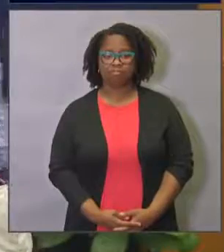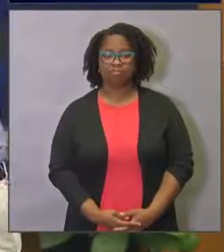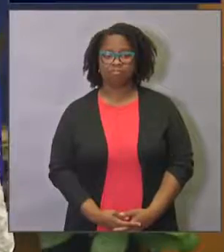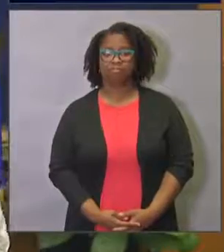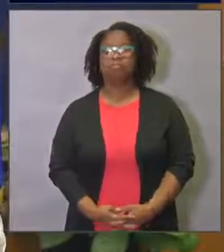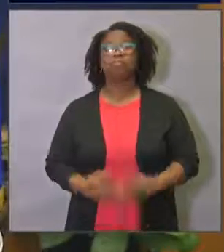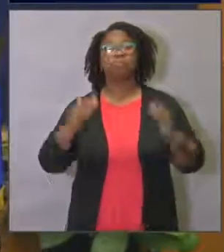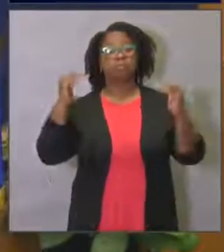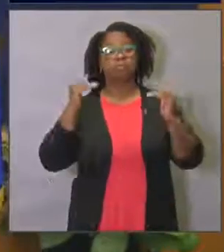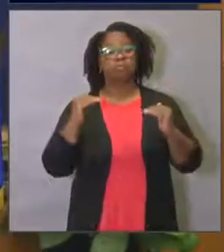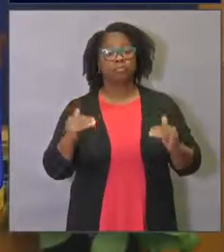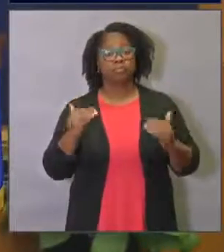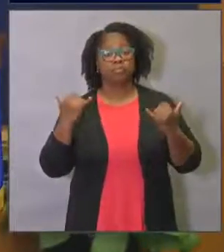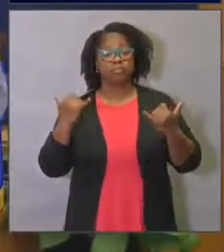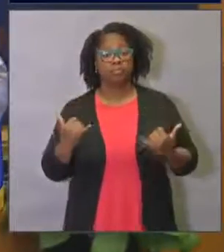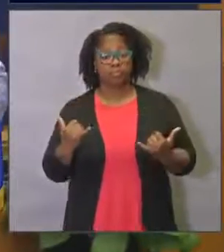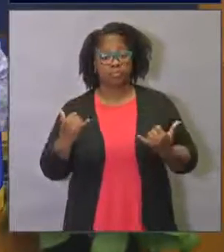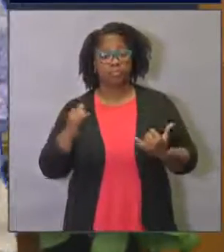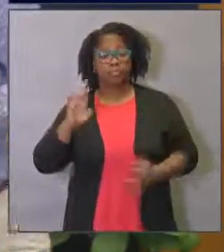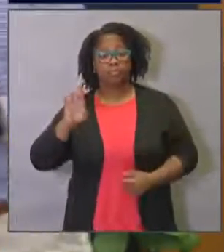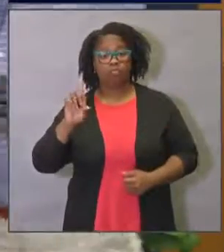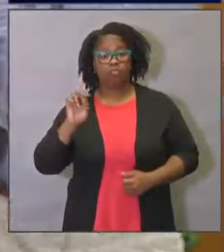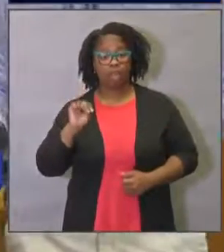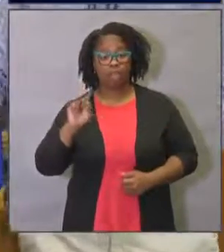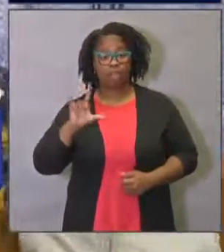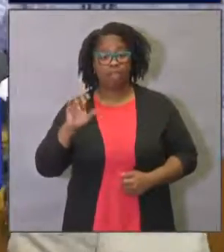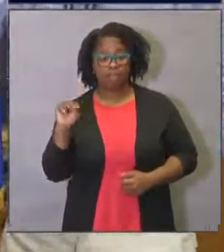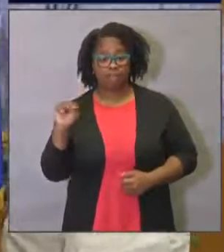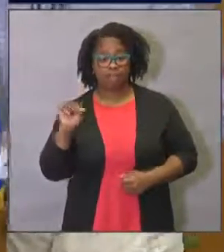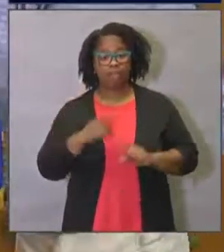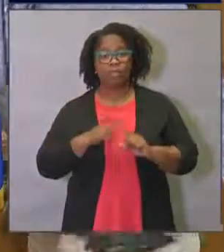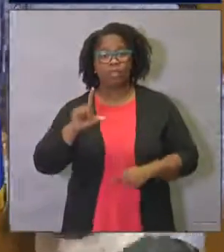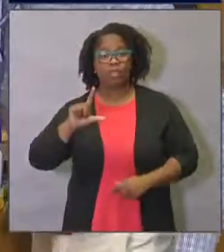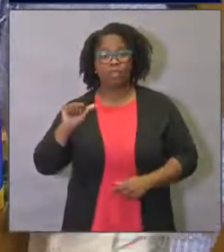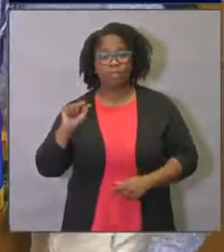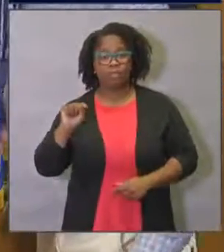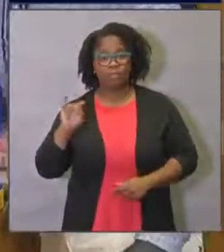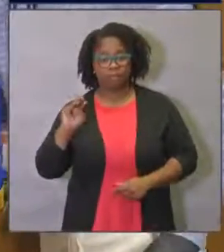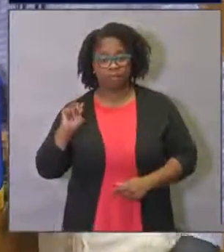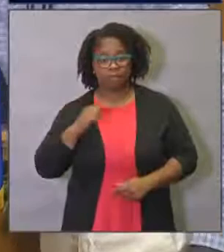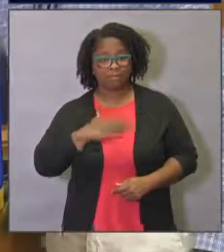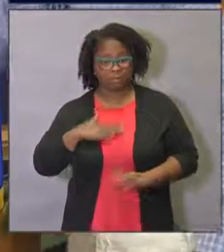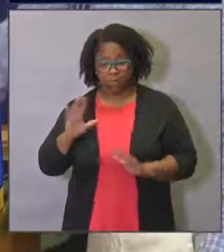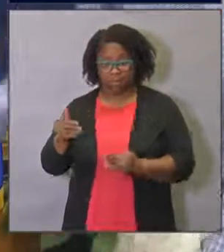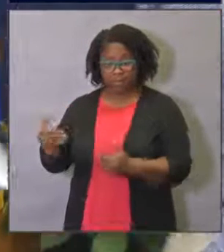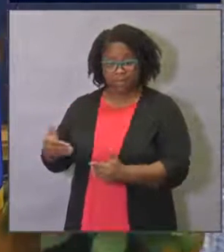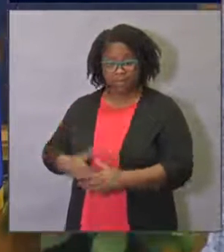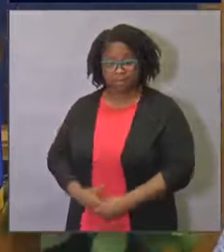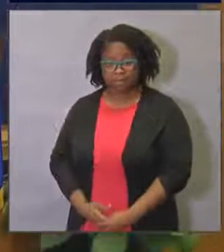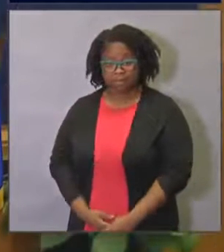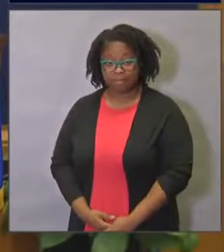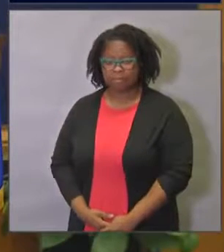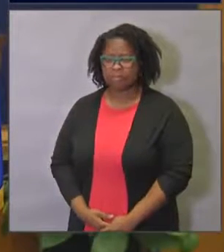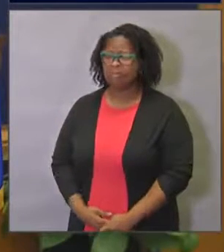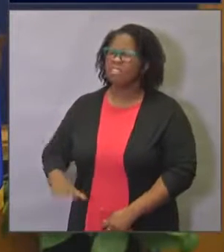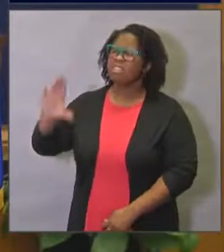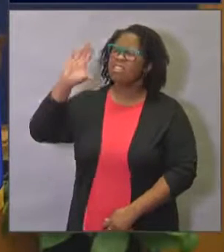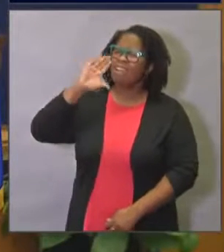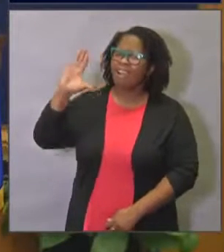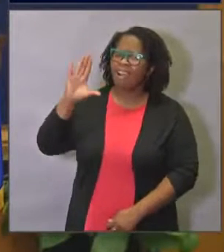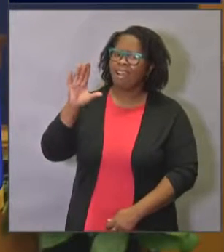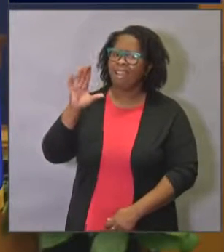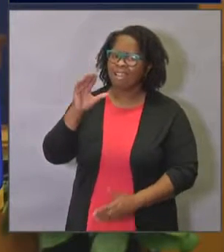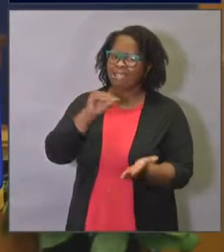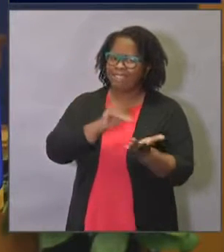And now we'll go to the line of Ron Lynn with the Los Angeles Times. Please go ahead. Hi, doctors. Thanks so